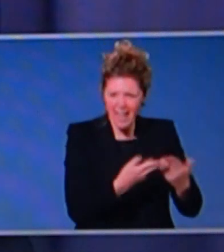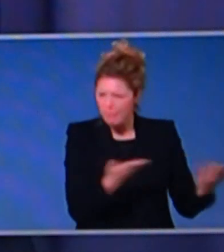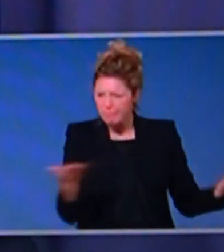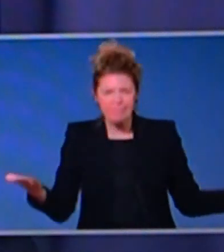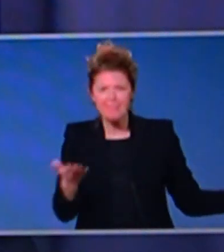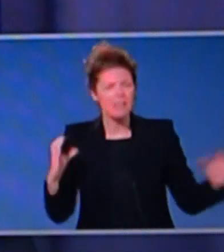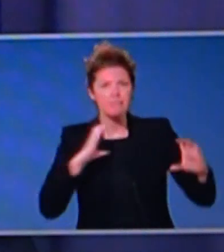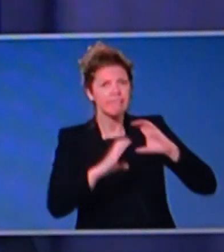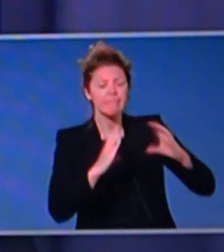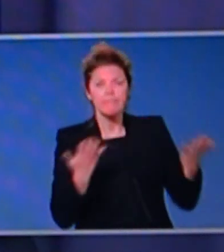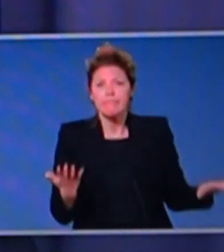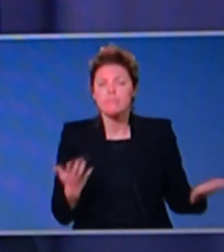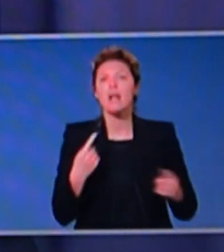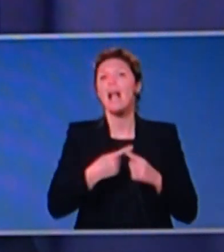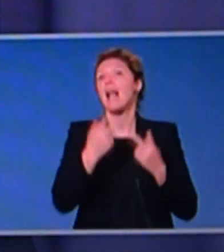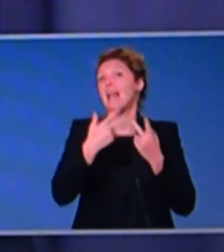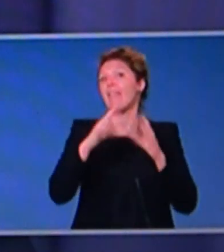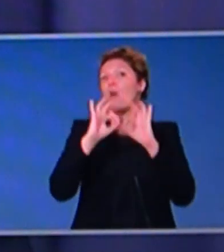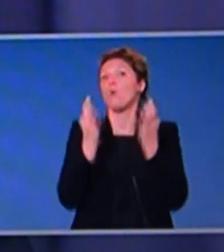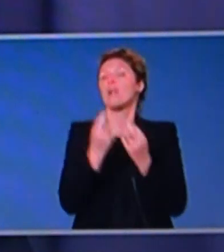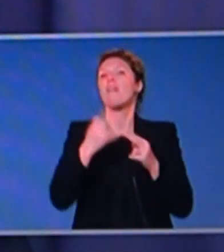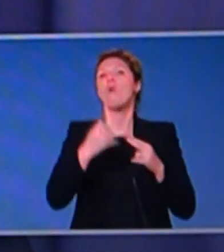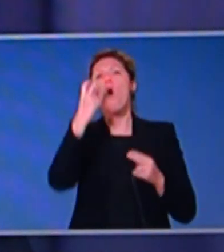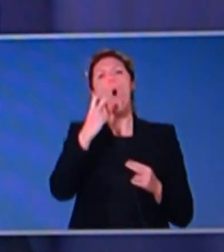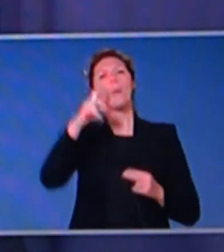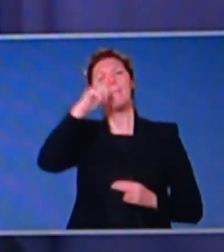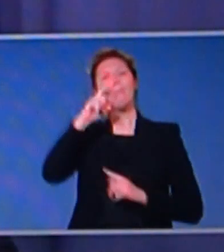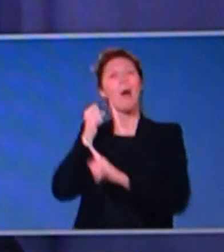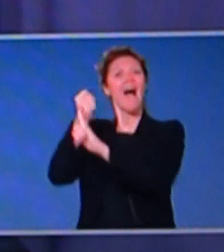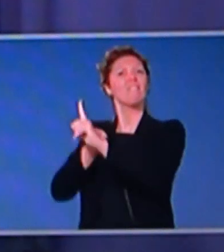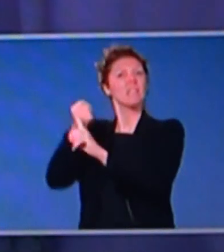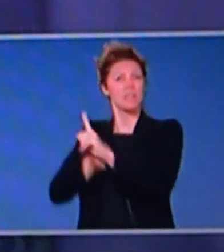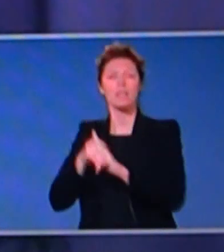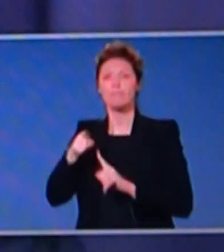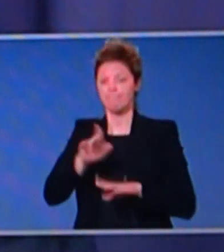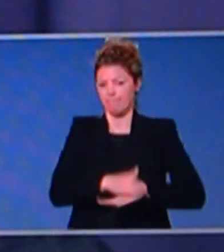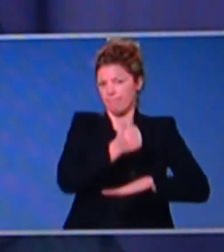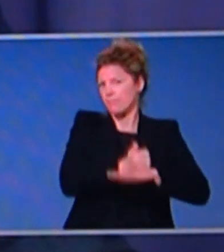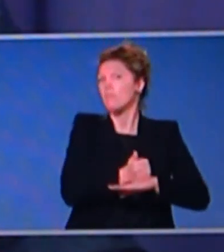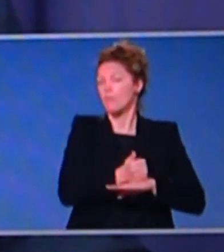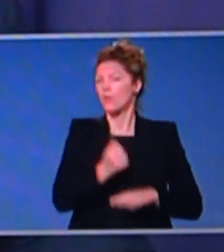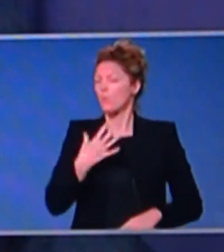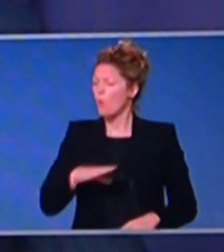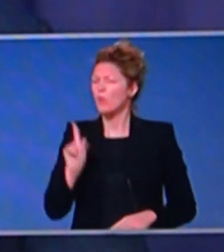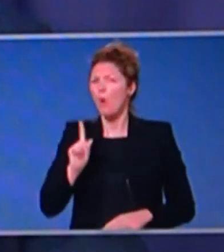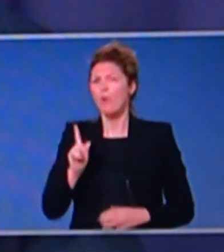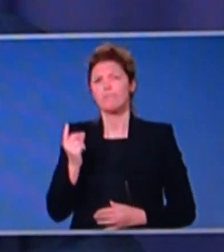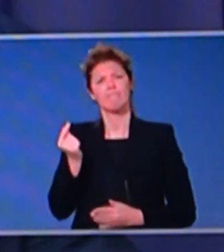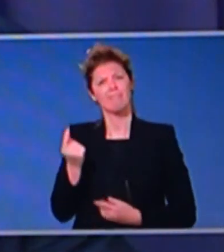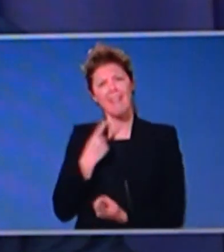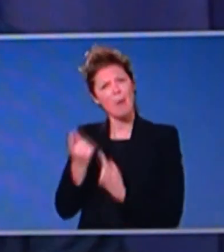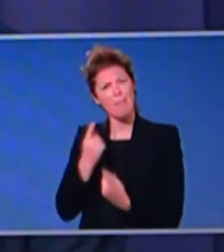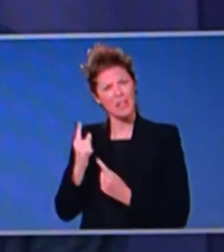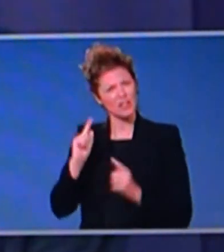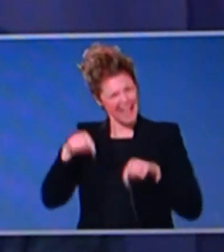that Older Persons Advocacy Network, to put a worker on site to assist families with up-to-minute information on their loved ones. So